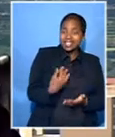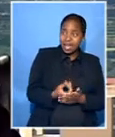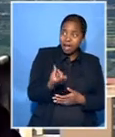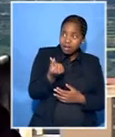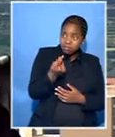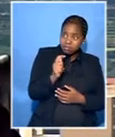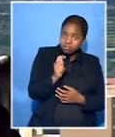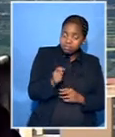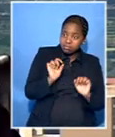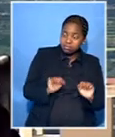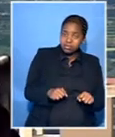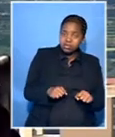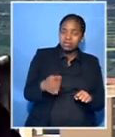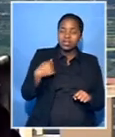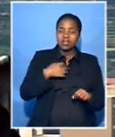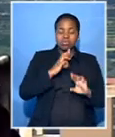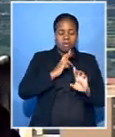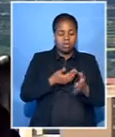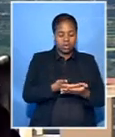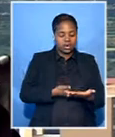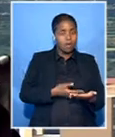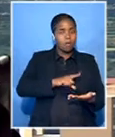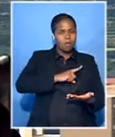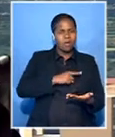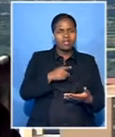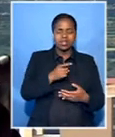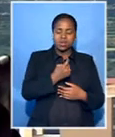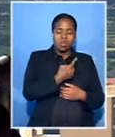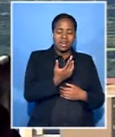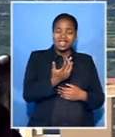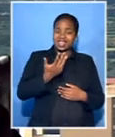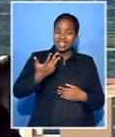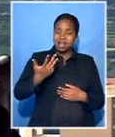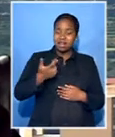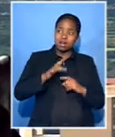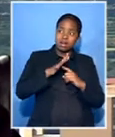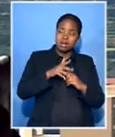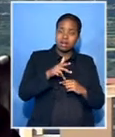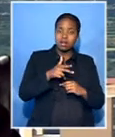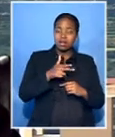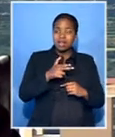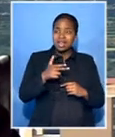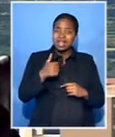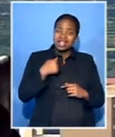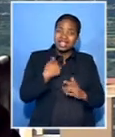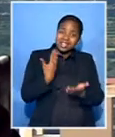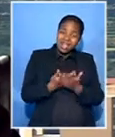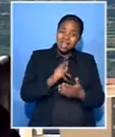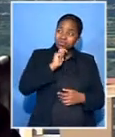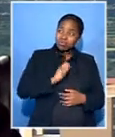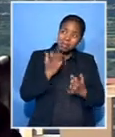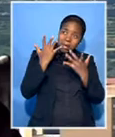asked about whether or not this arms deal were there, did they make provision for it in terms